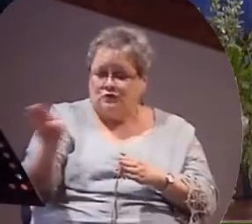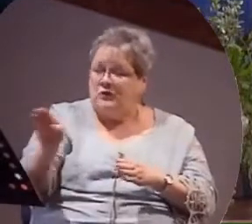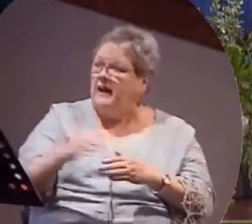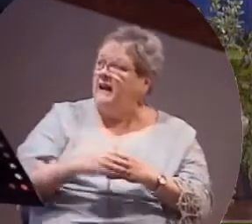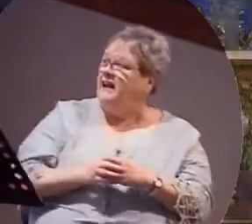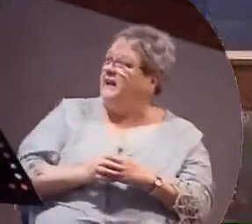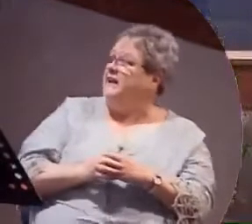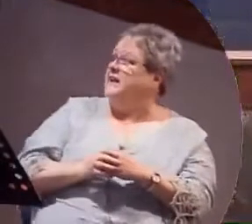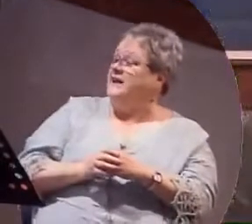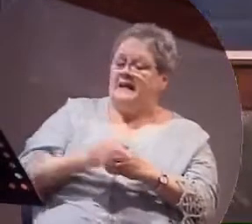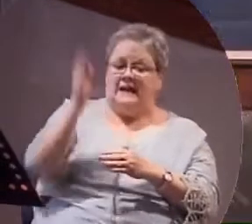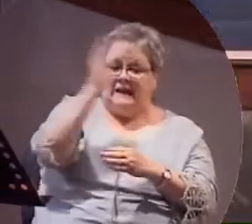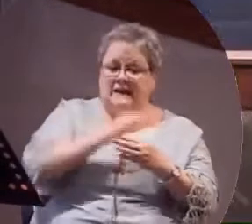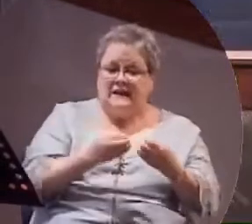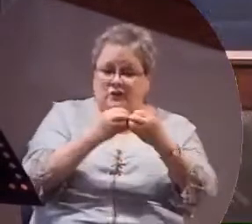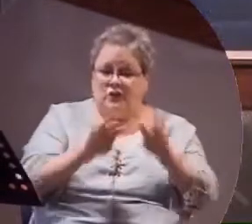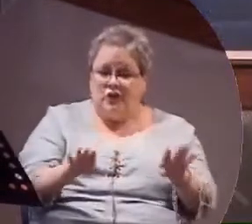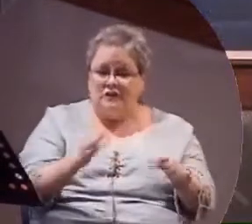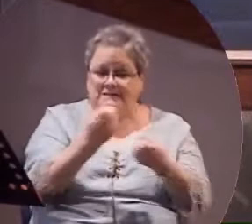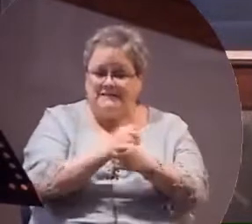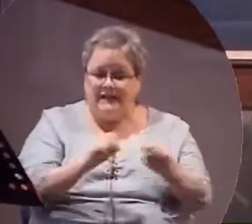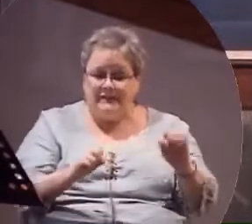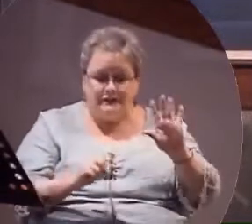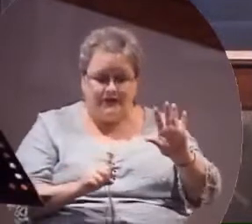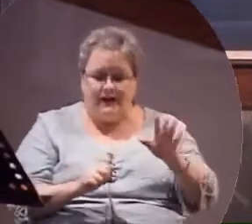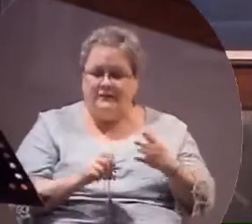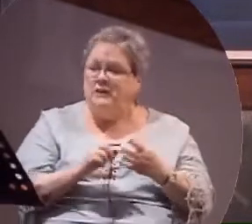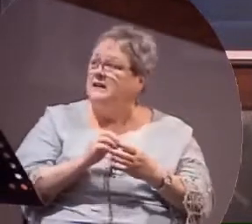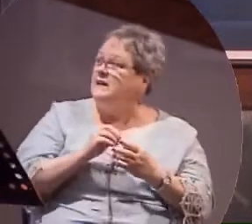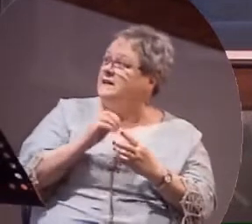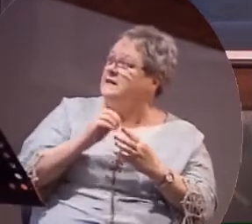Brother Such never lost his salvation. Number 7.